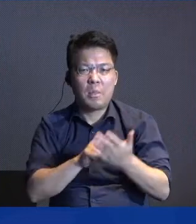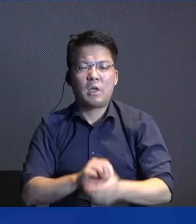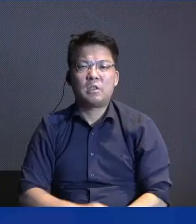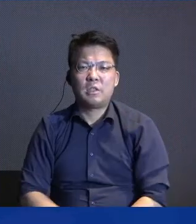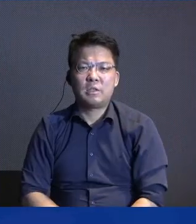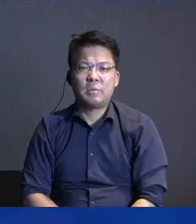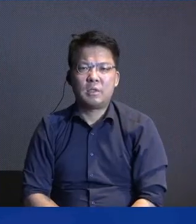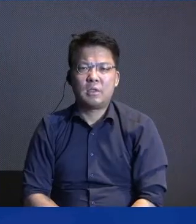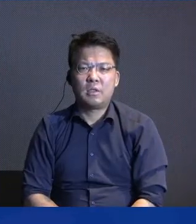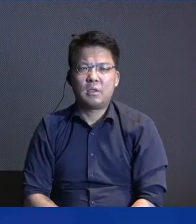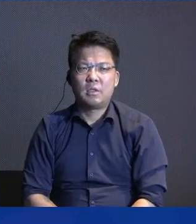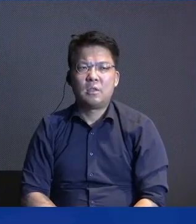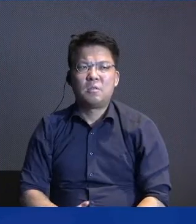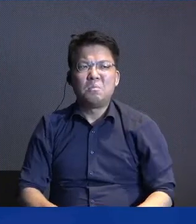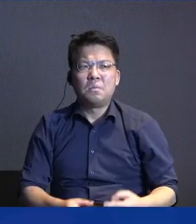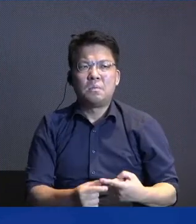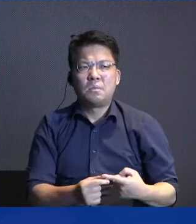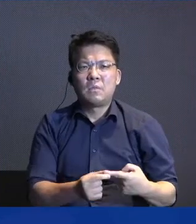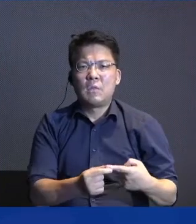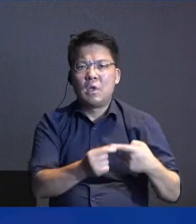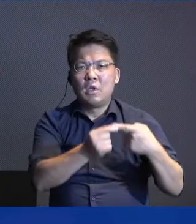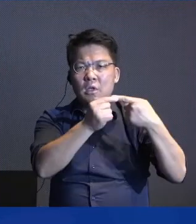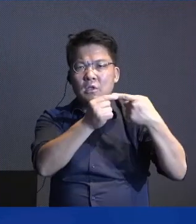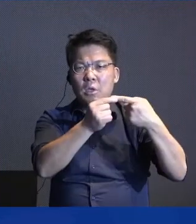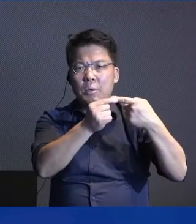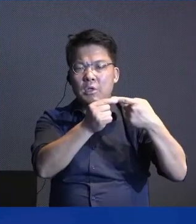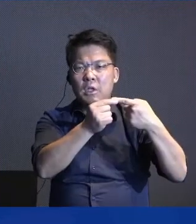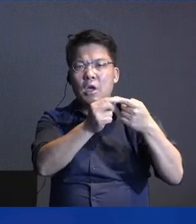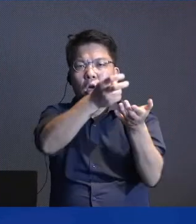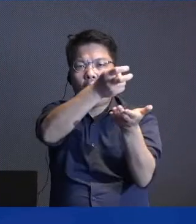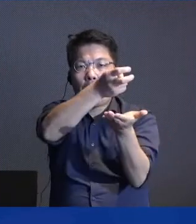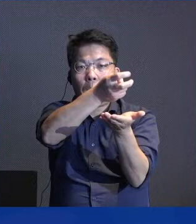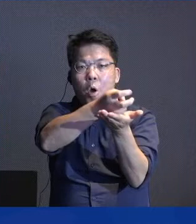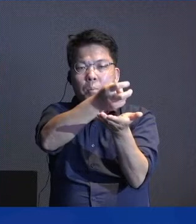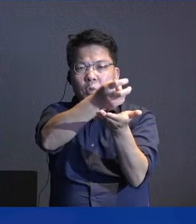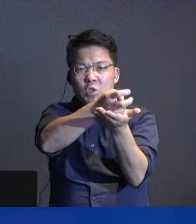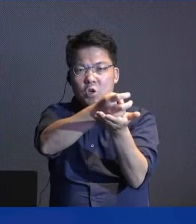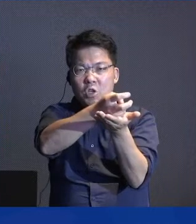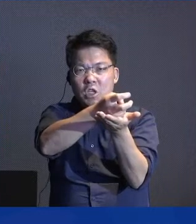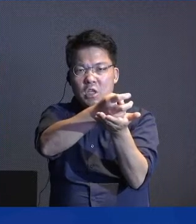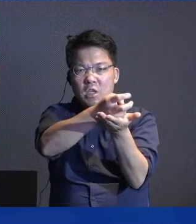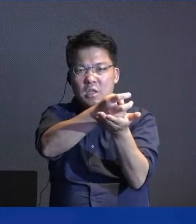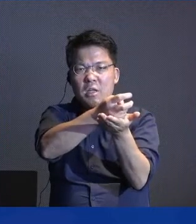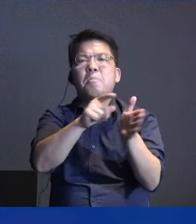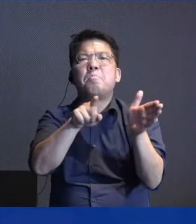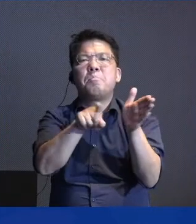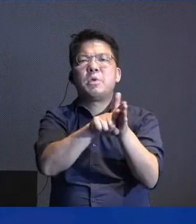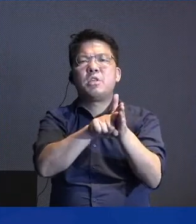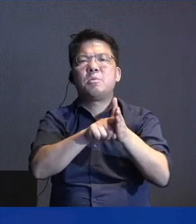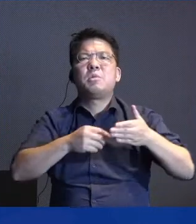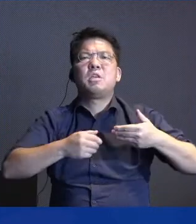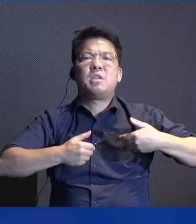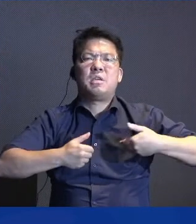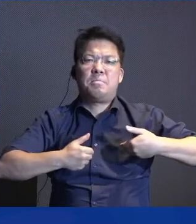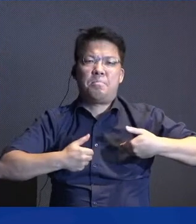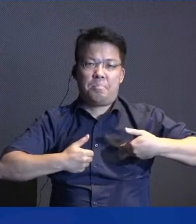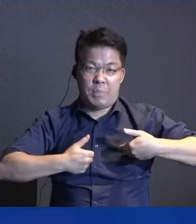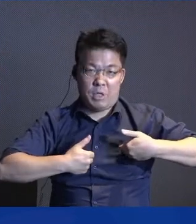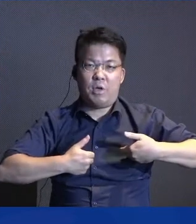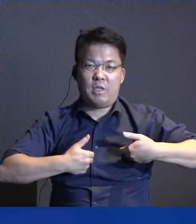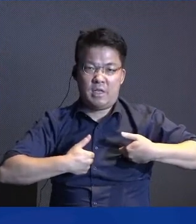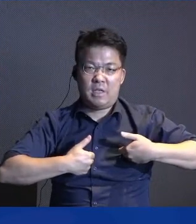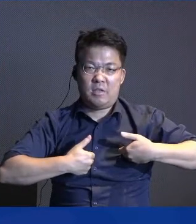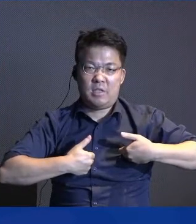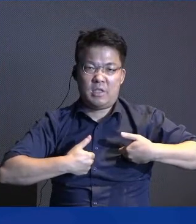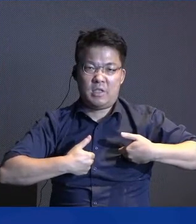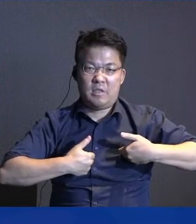trust, and the second, exploring the role of psychological resources in the association between the adversities and